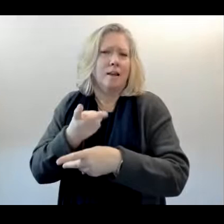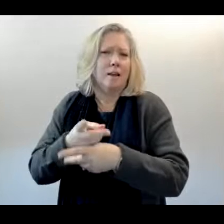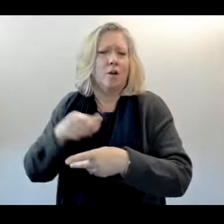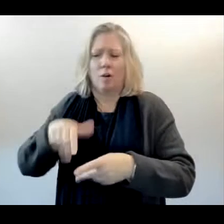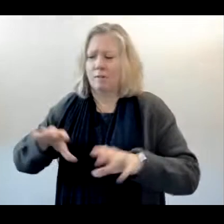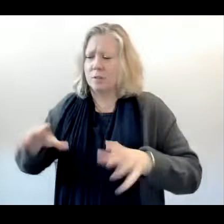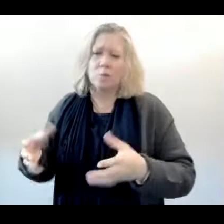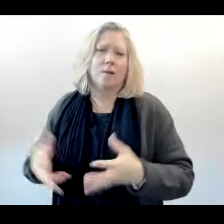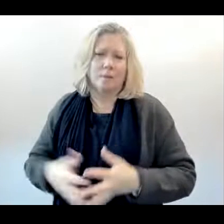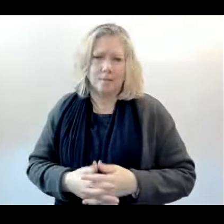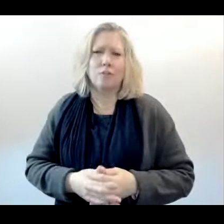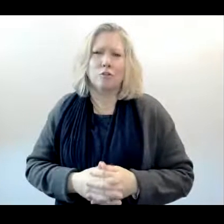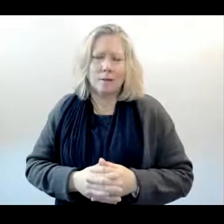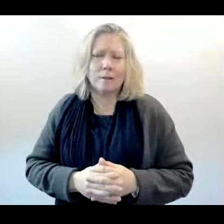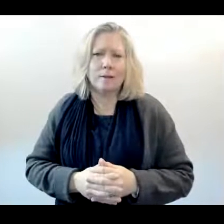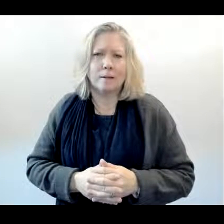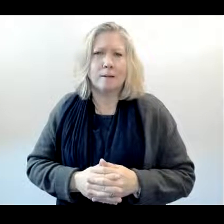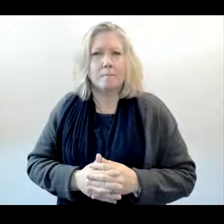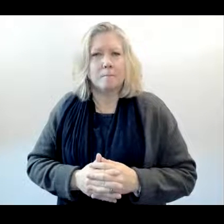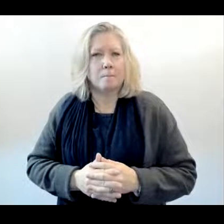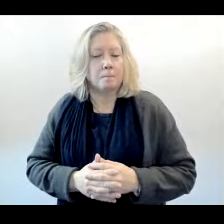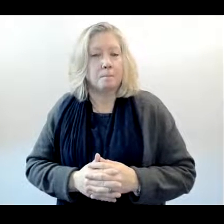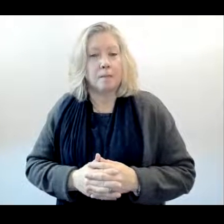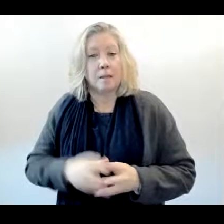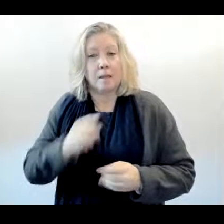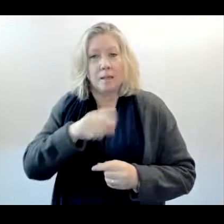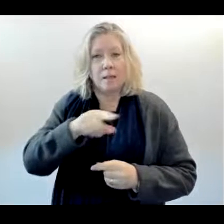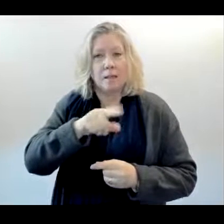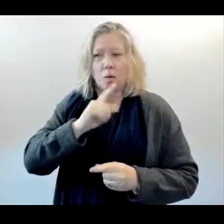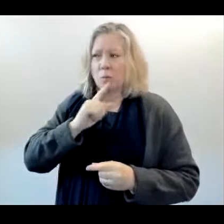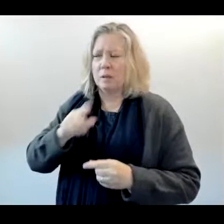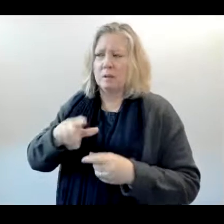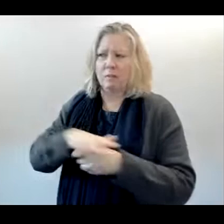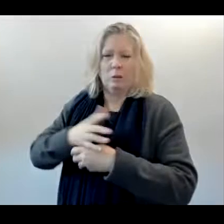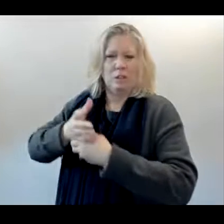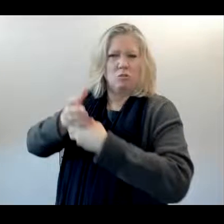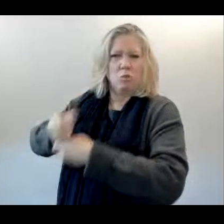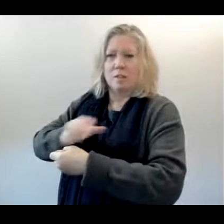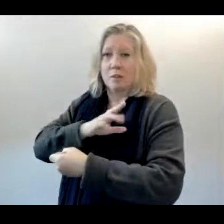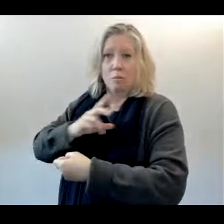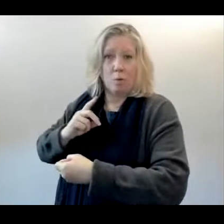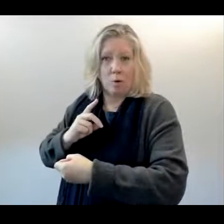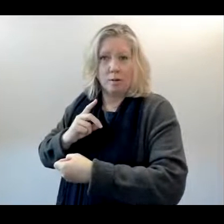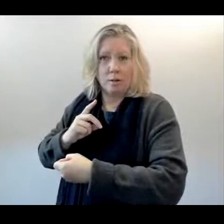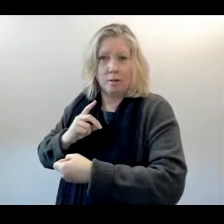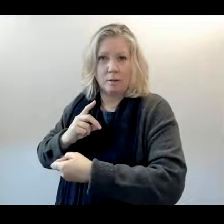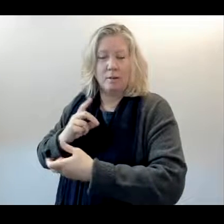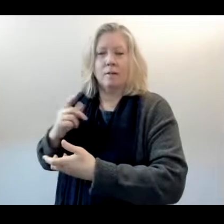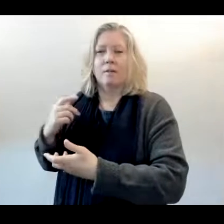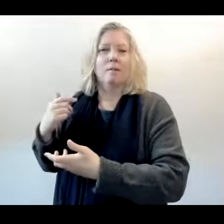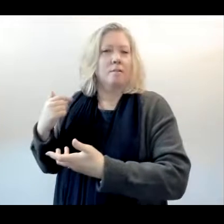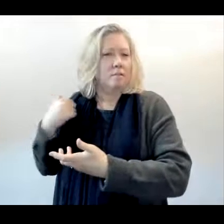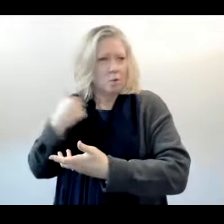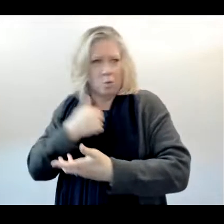And the trust that he places, and the board fully reiterates that we have in the team that we have at the URA to continue this work